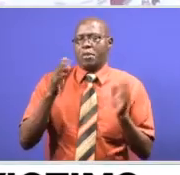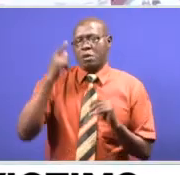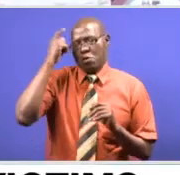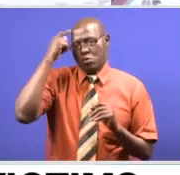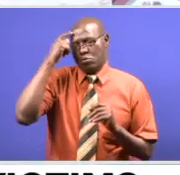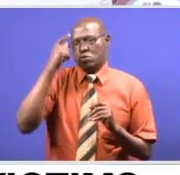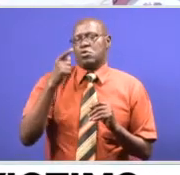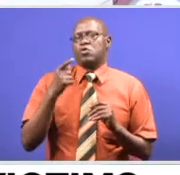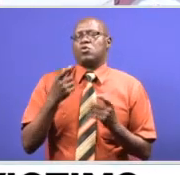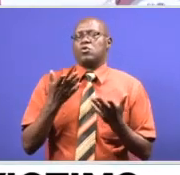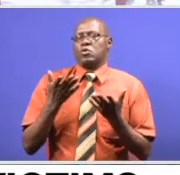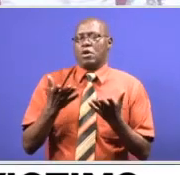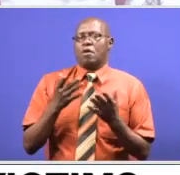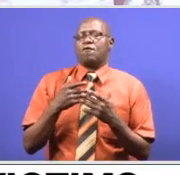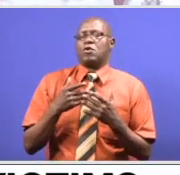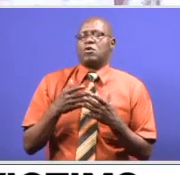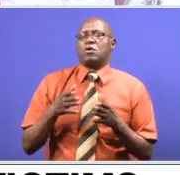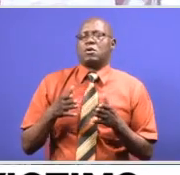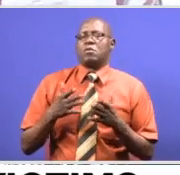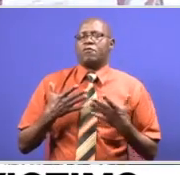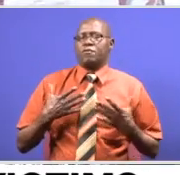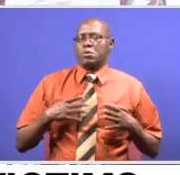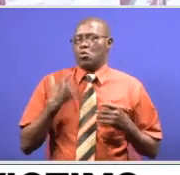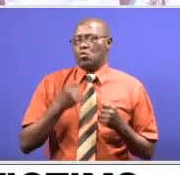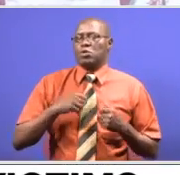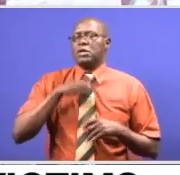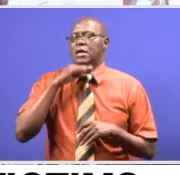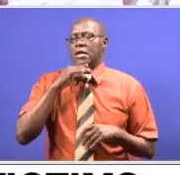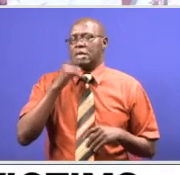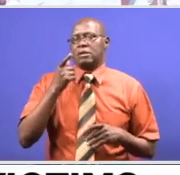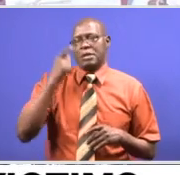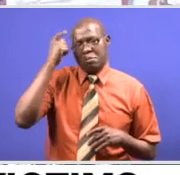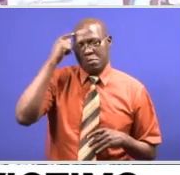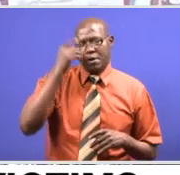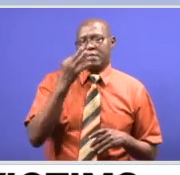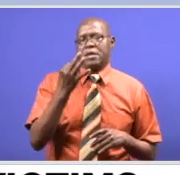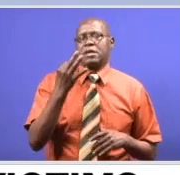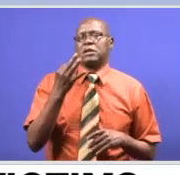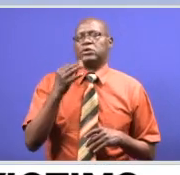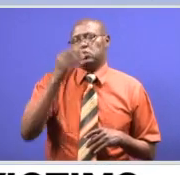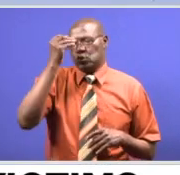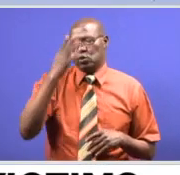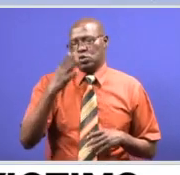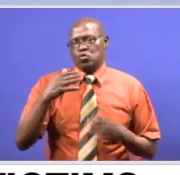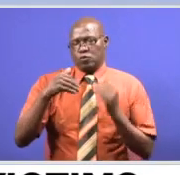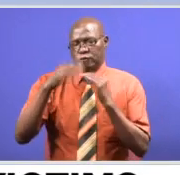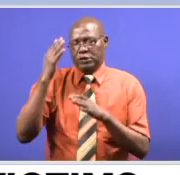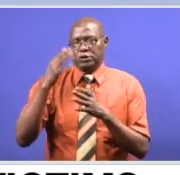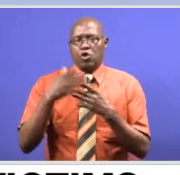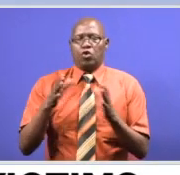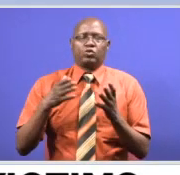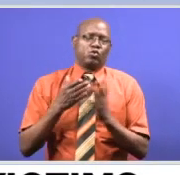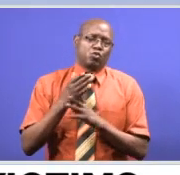Road Traffic Crash Victims, meant to remember the three students that the university lost through road accidents, called on the students and